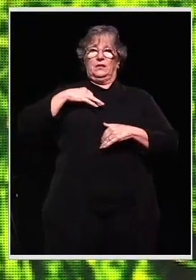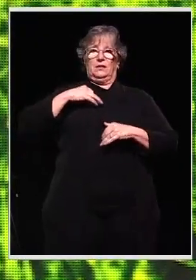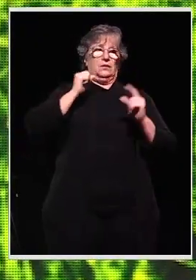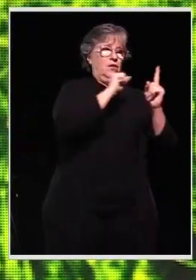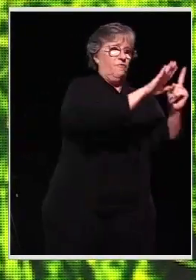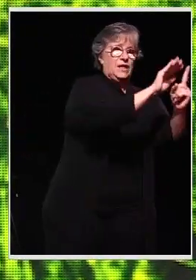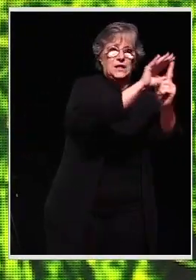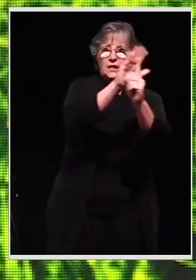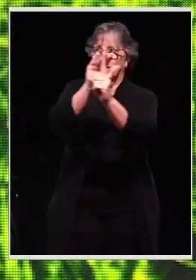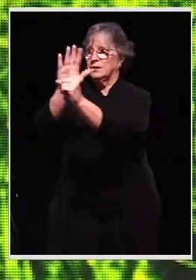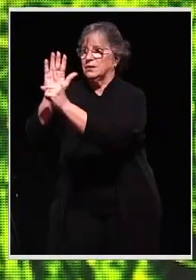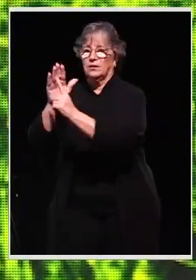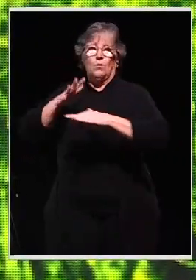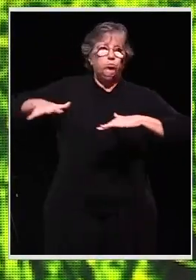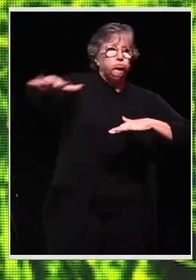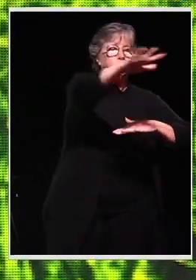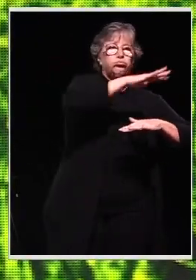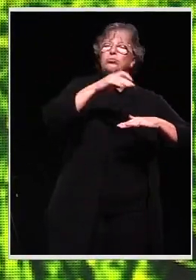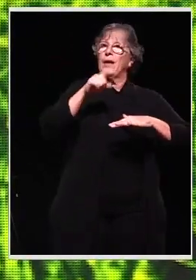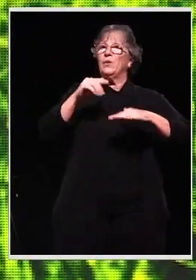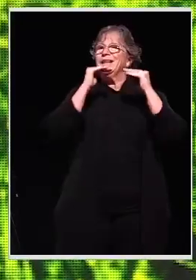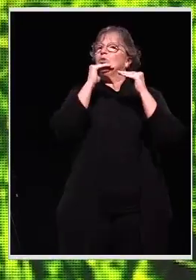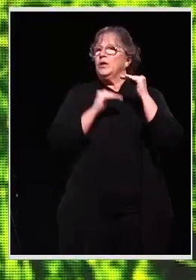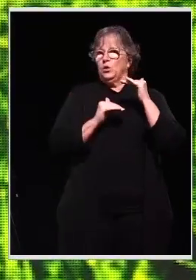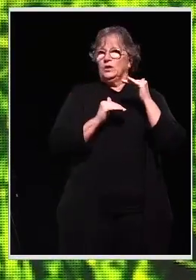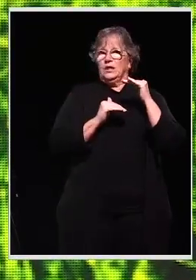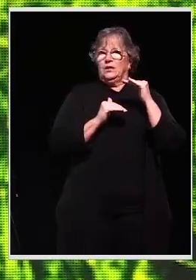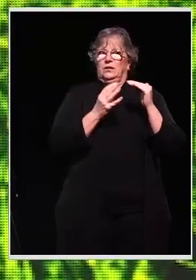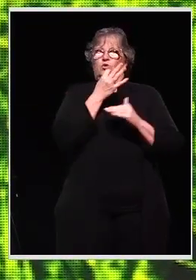before you start to see them. And we do need to cut CO2 rapidly.